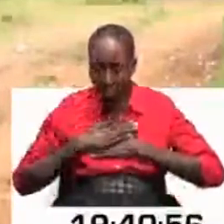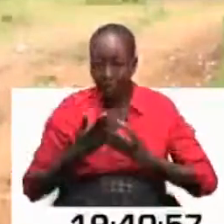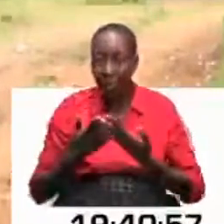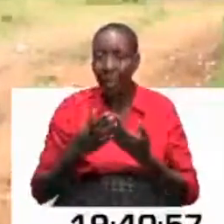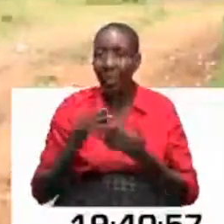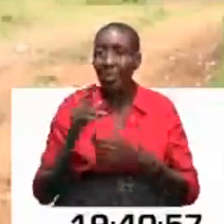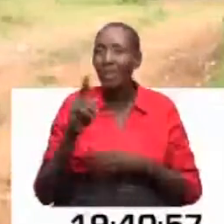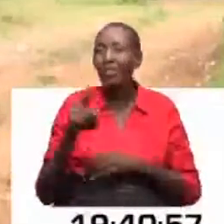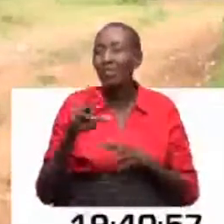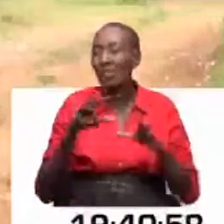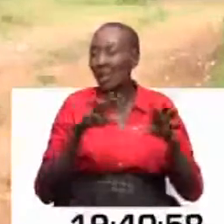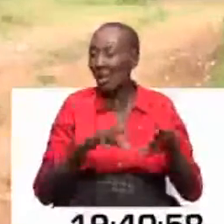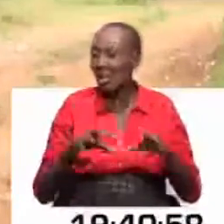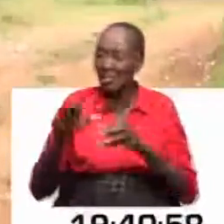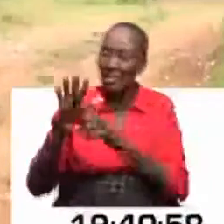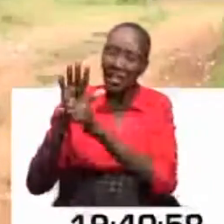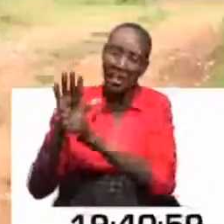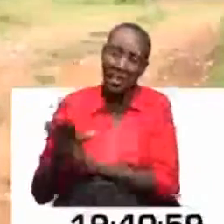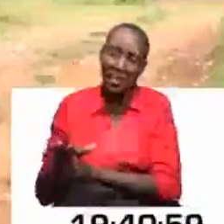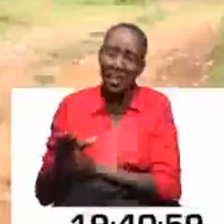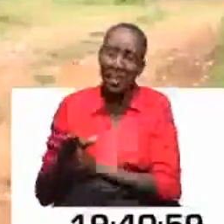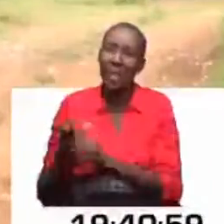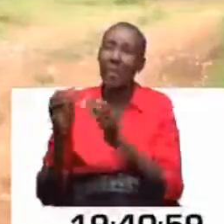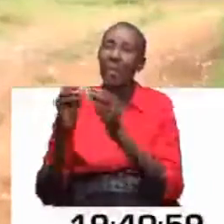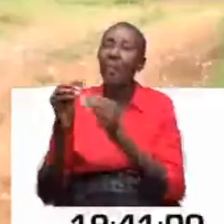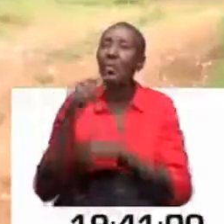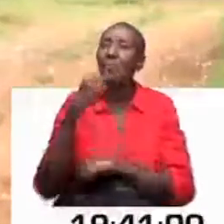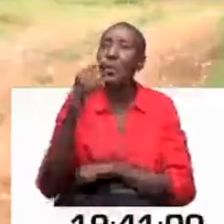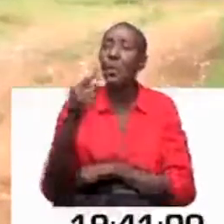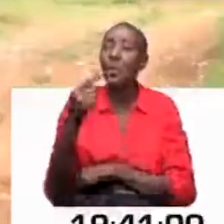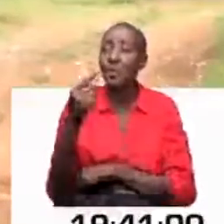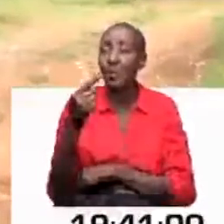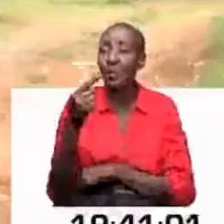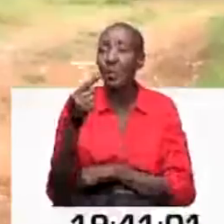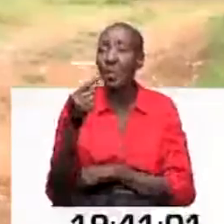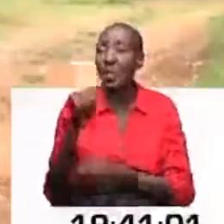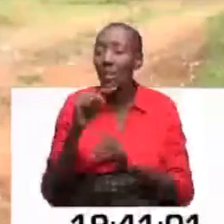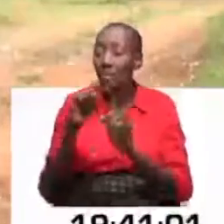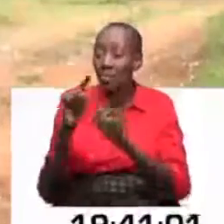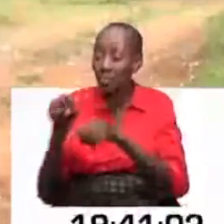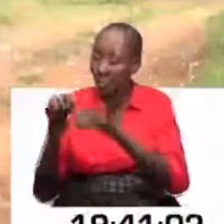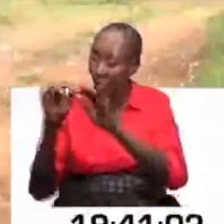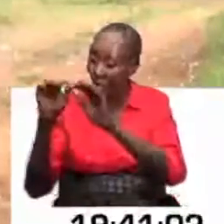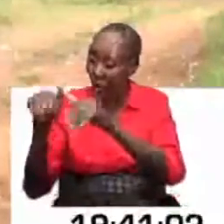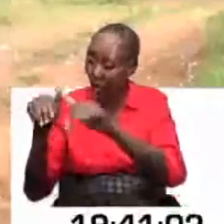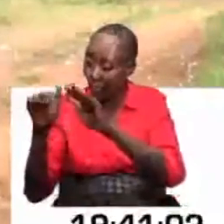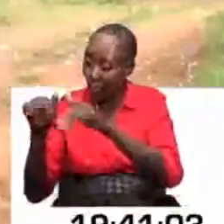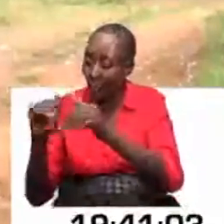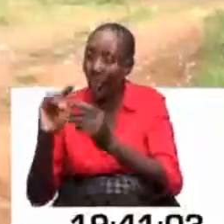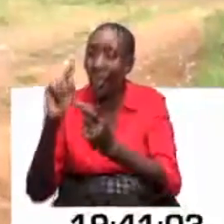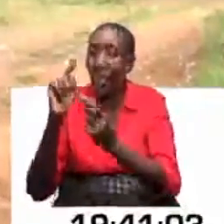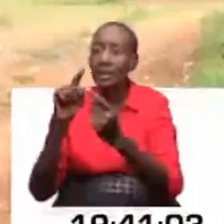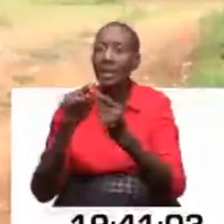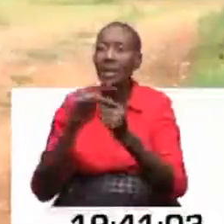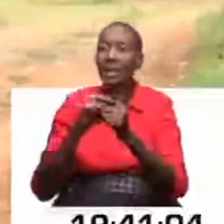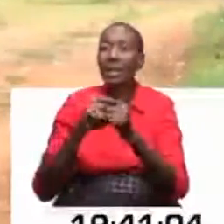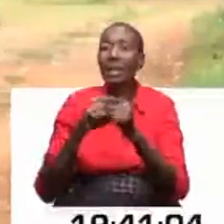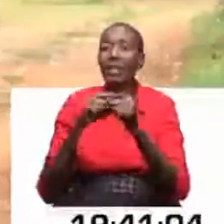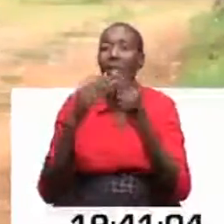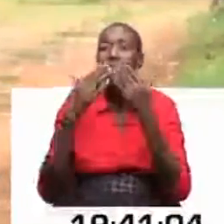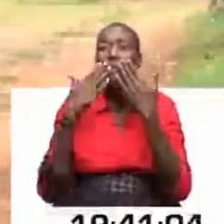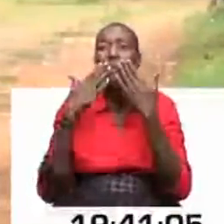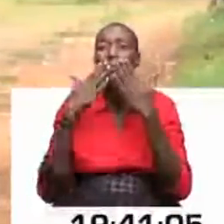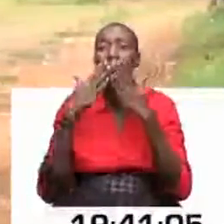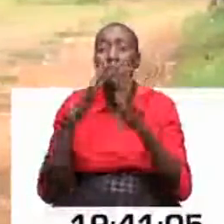Mama na pressure wakap mheshimiwa akamwambia you have to Kuja kulima Hi shamba until wakatiamaliza Mambo ya